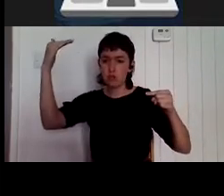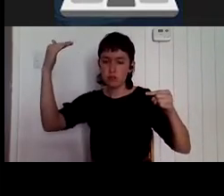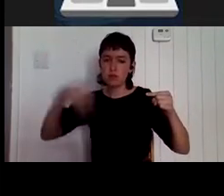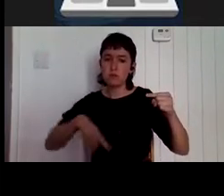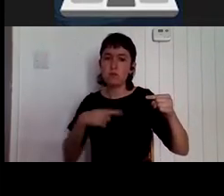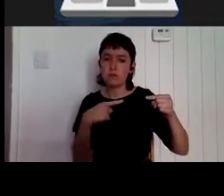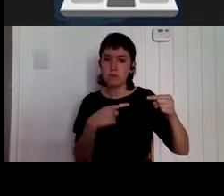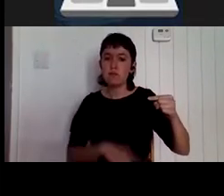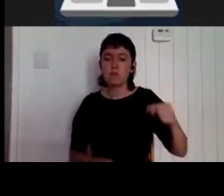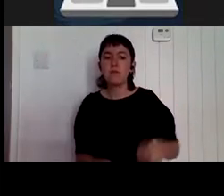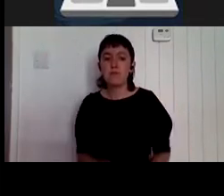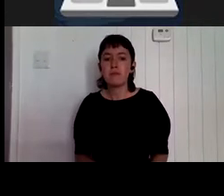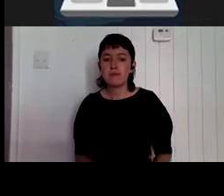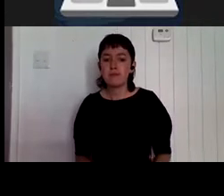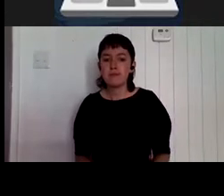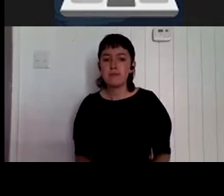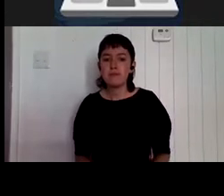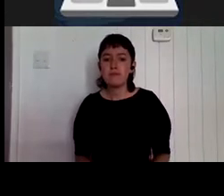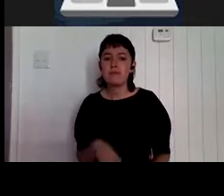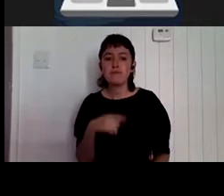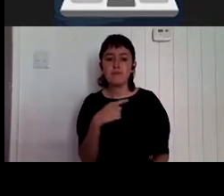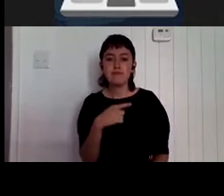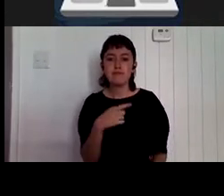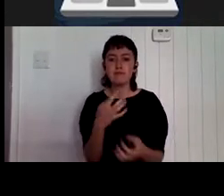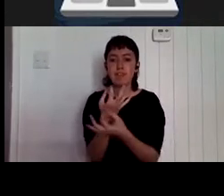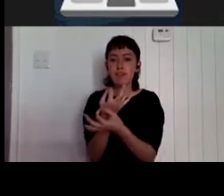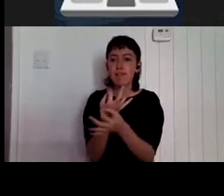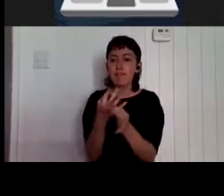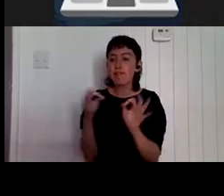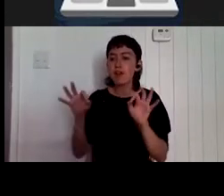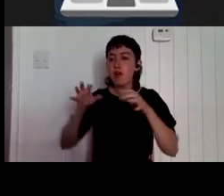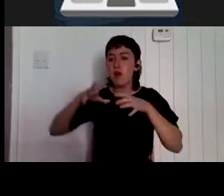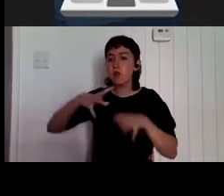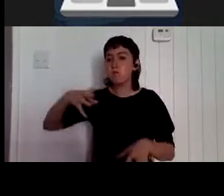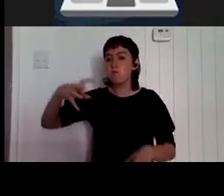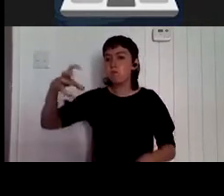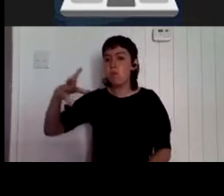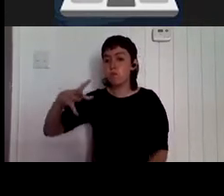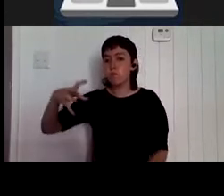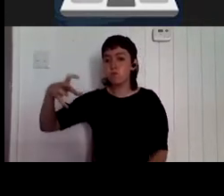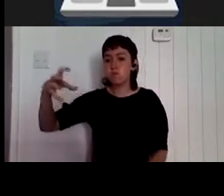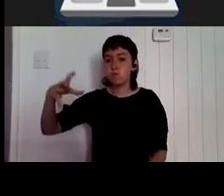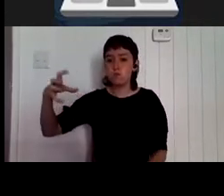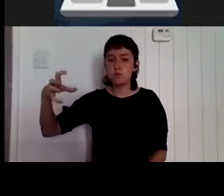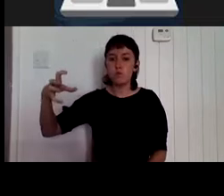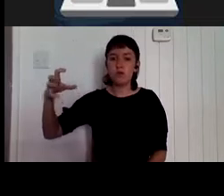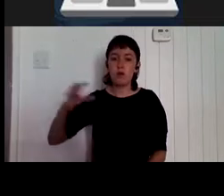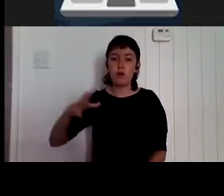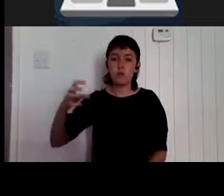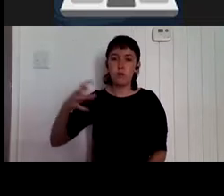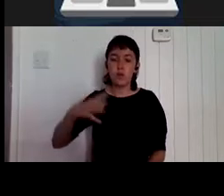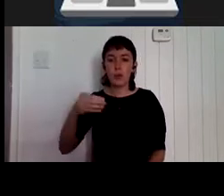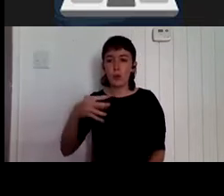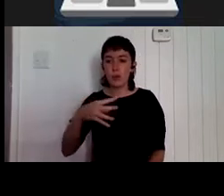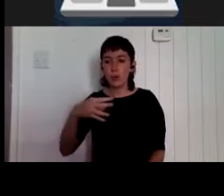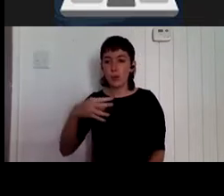And it's free floating. It's in the sea. It makes these nice pulsing motions. And